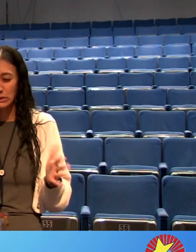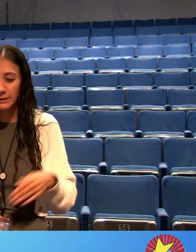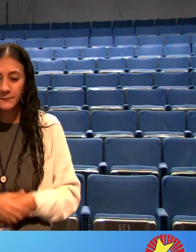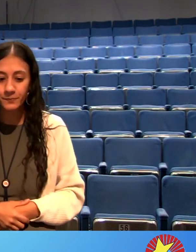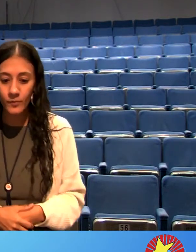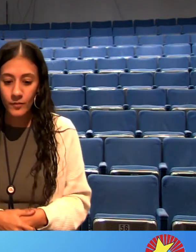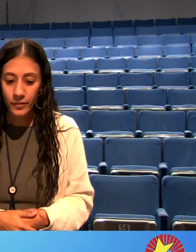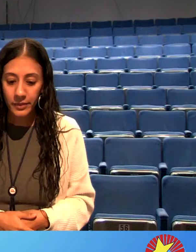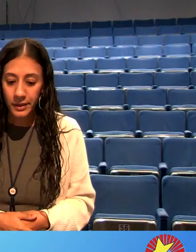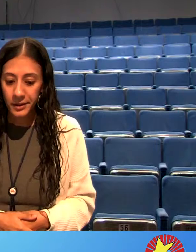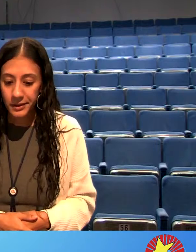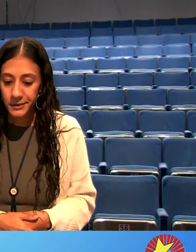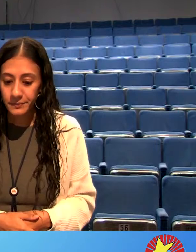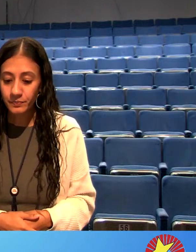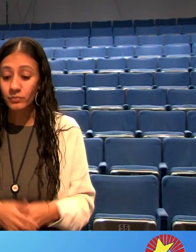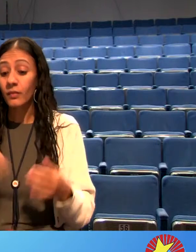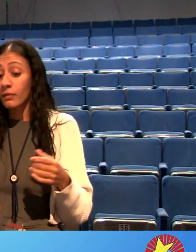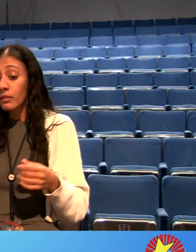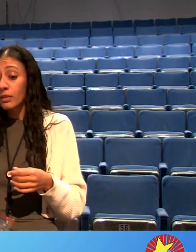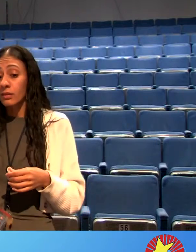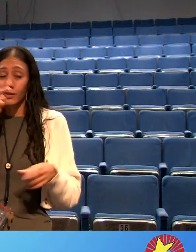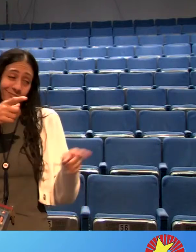students.